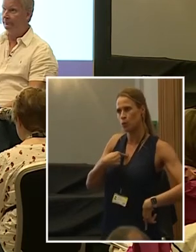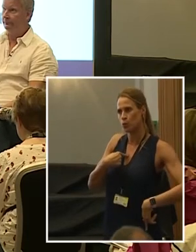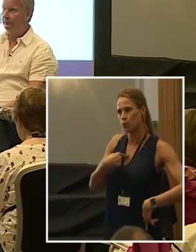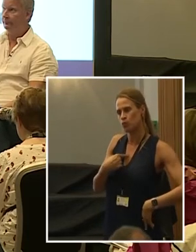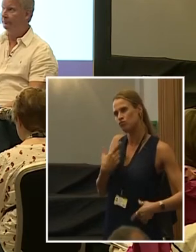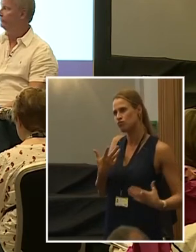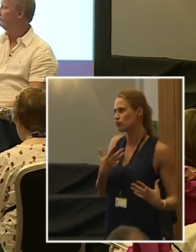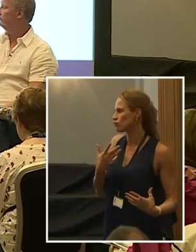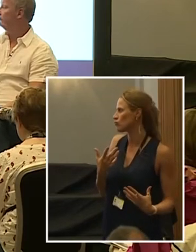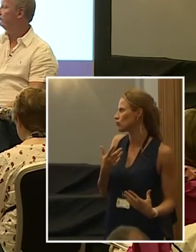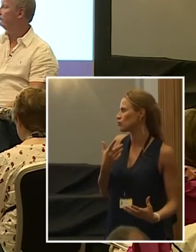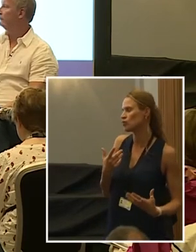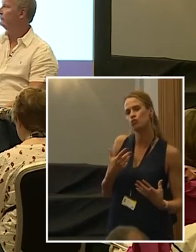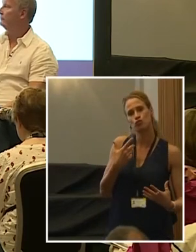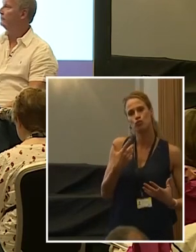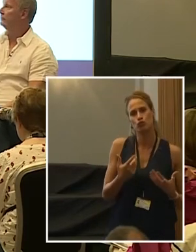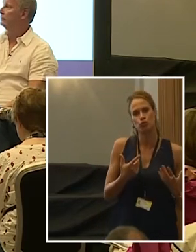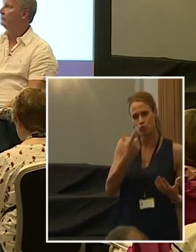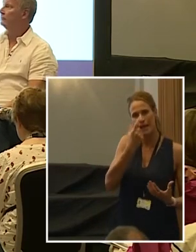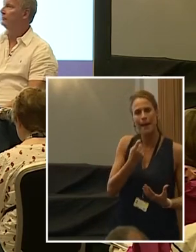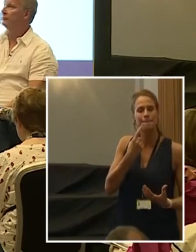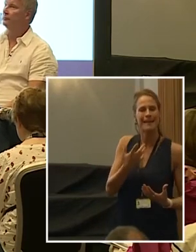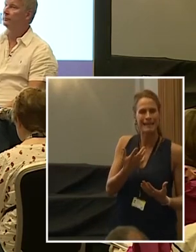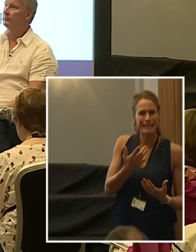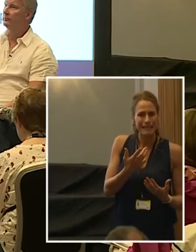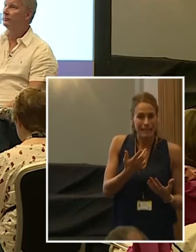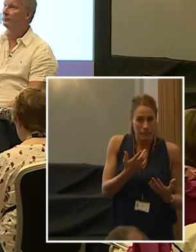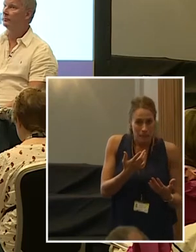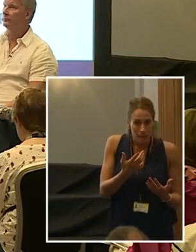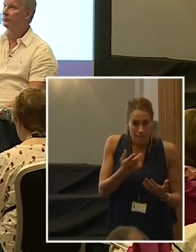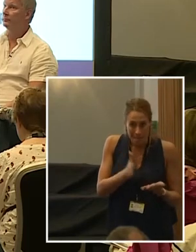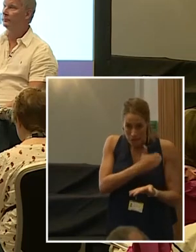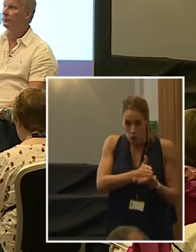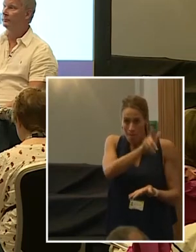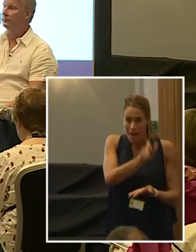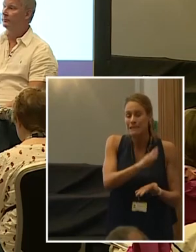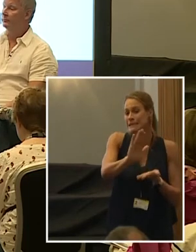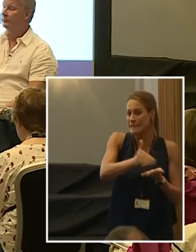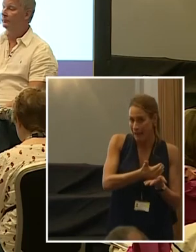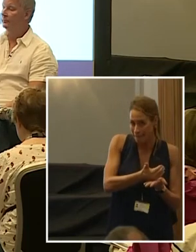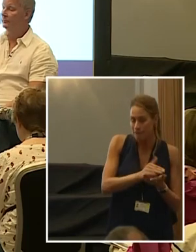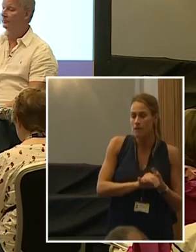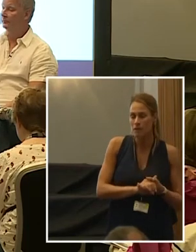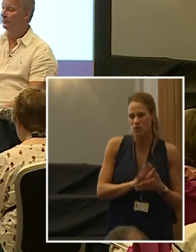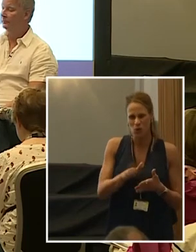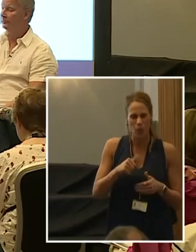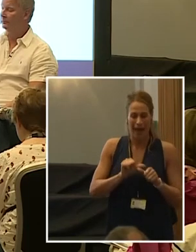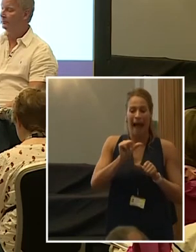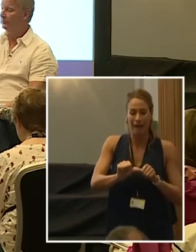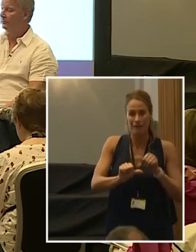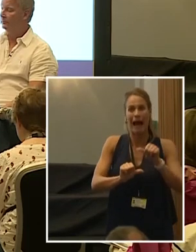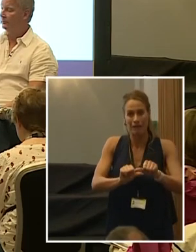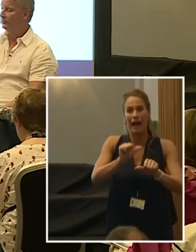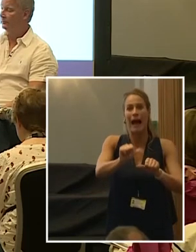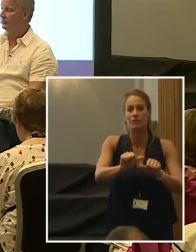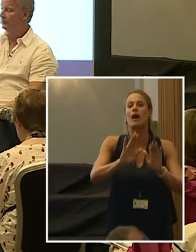we keep safety on our mind, keeping safety on our mind. It's very usual to